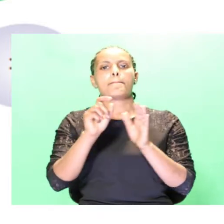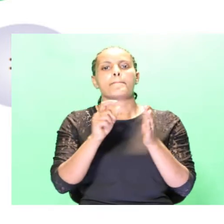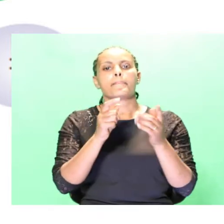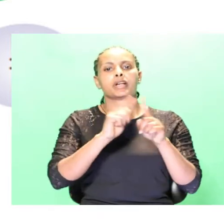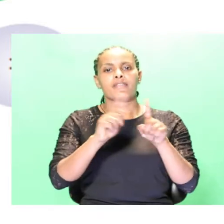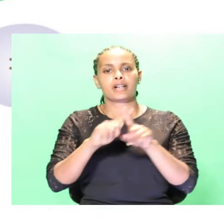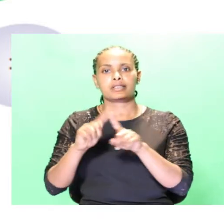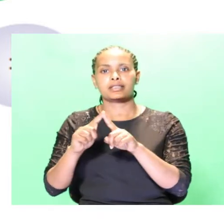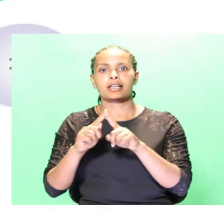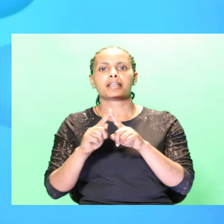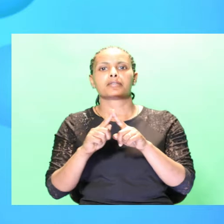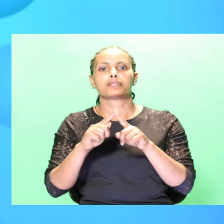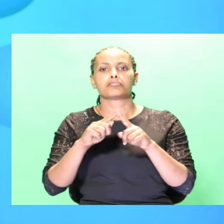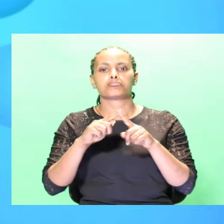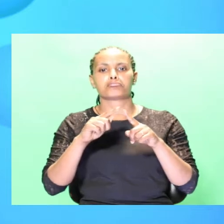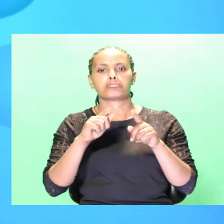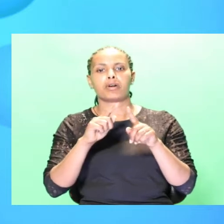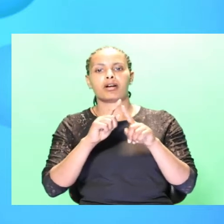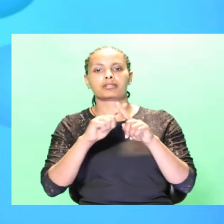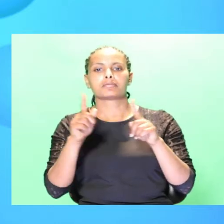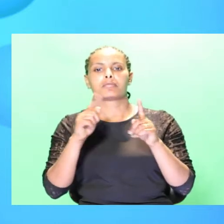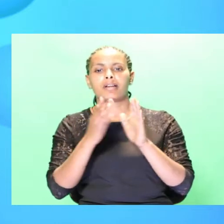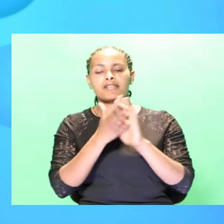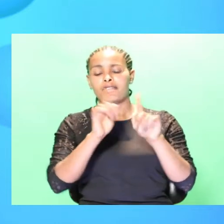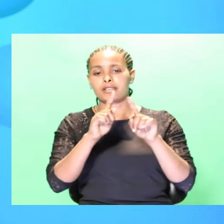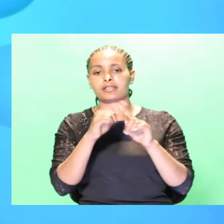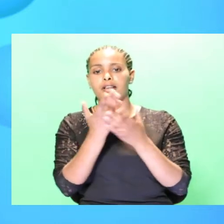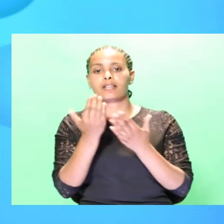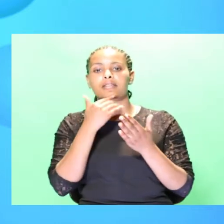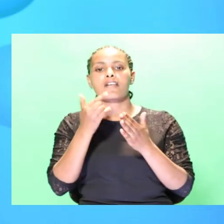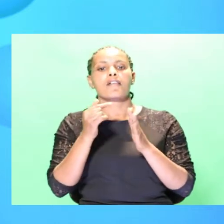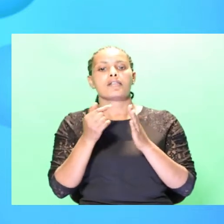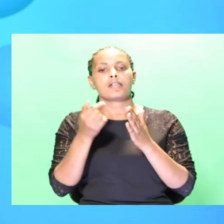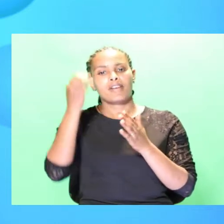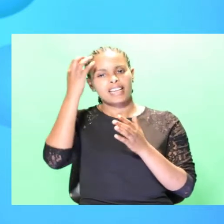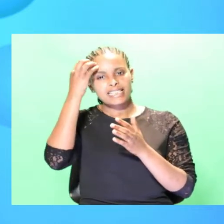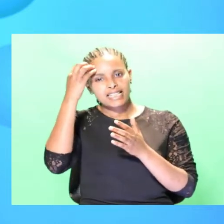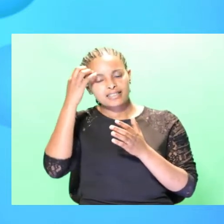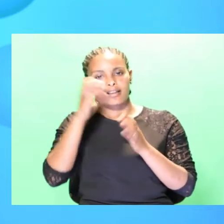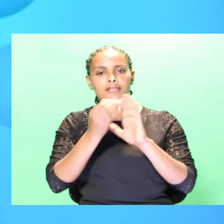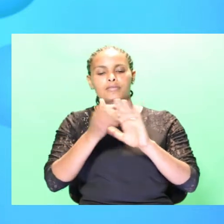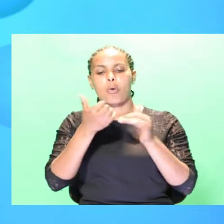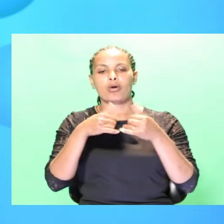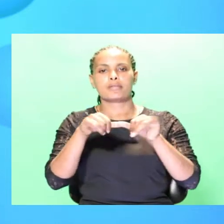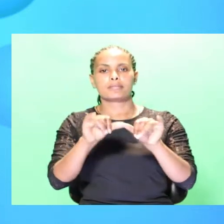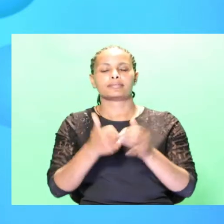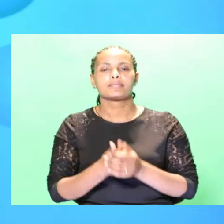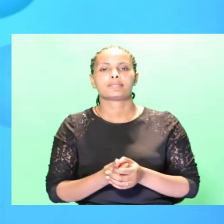biocides, insecticides, herbicides, fungicides, and so on.